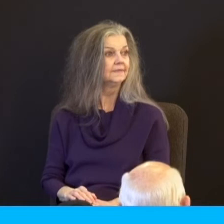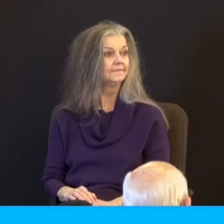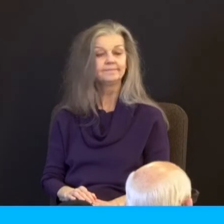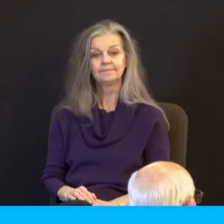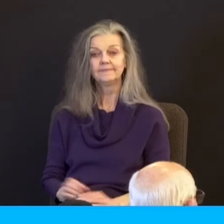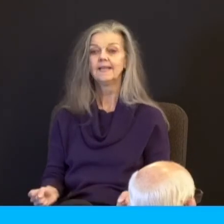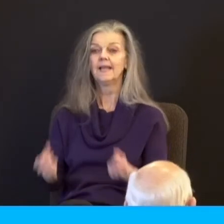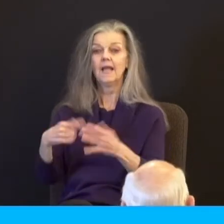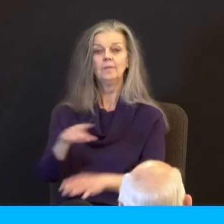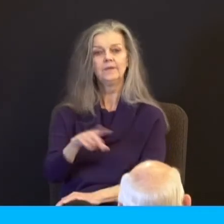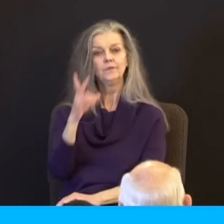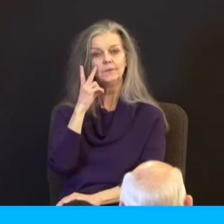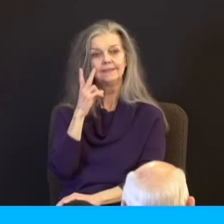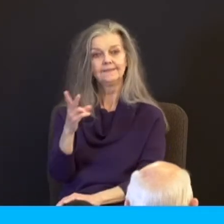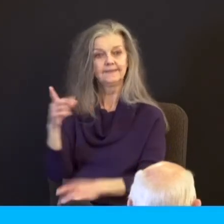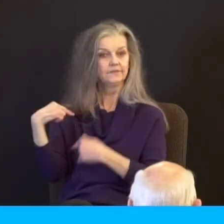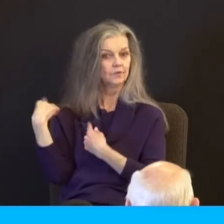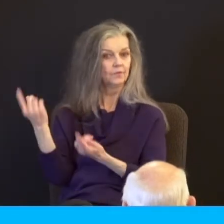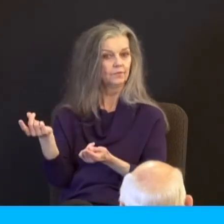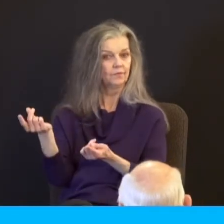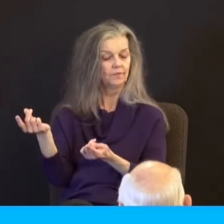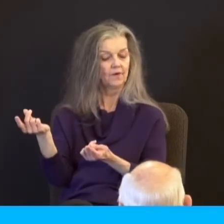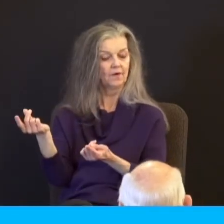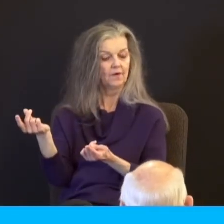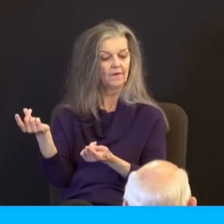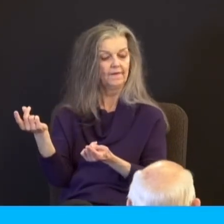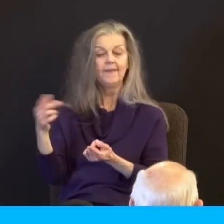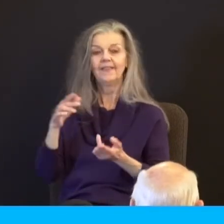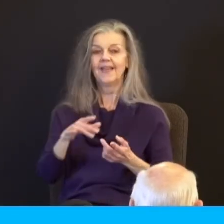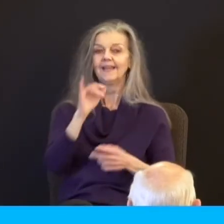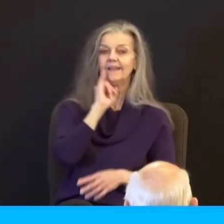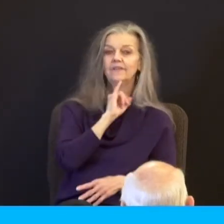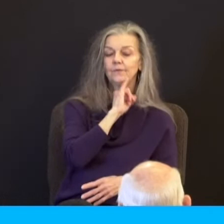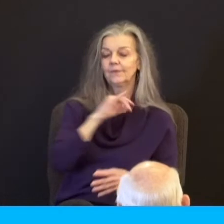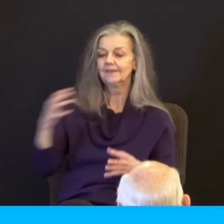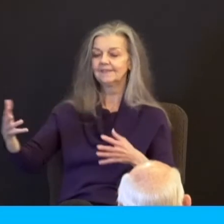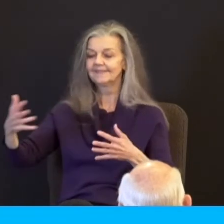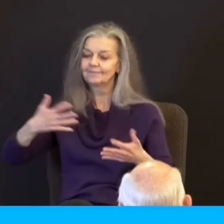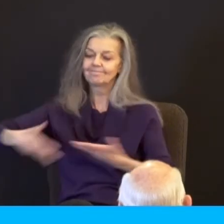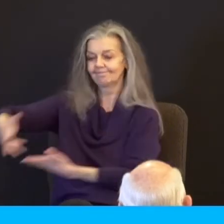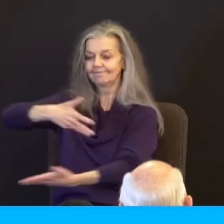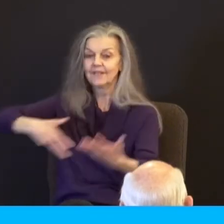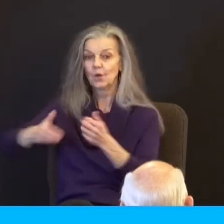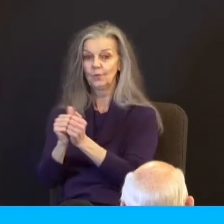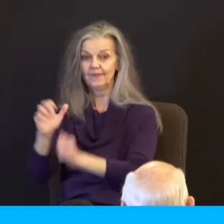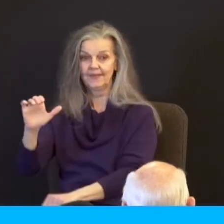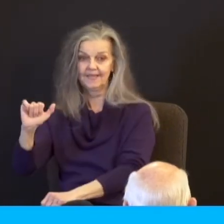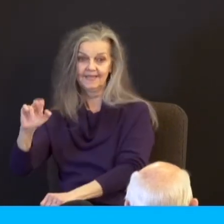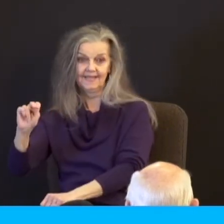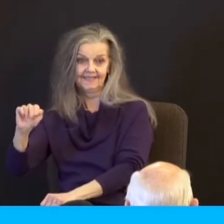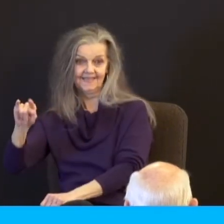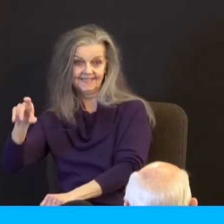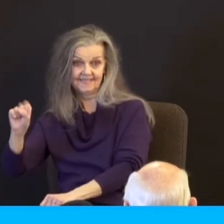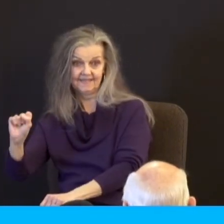How many of you can see thus far that by their interacting with the Canaanites, it has caused harm to the children of Israel? How many can see